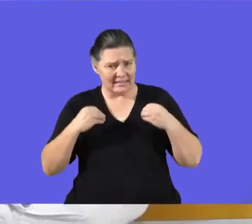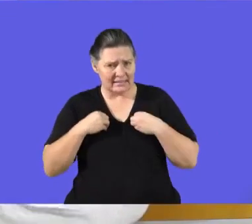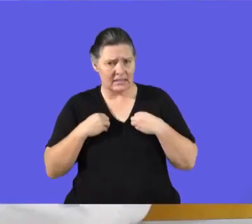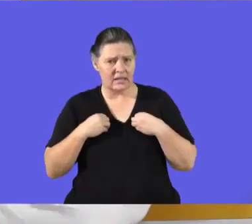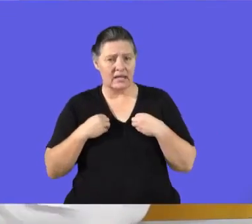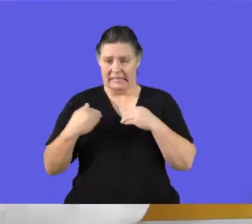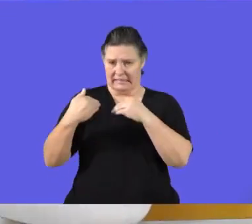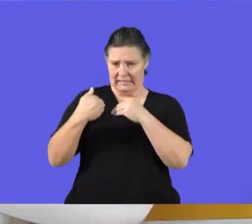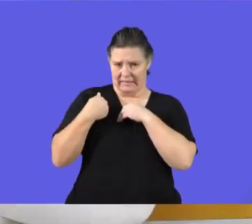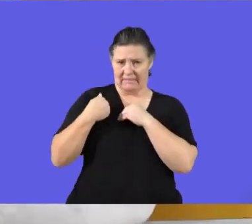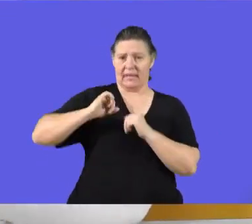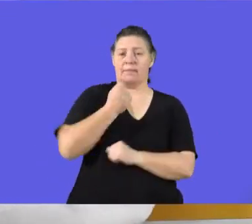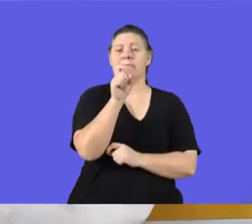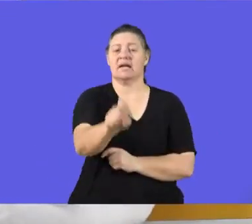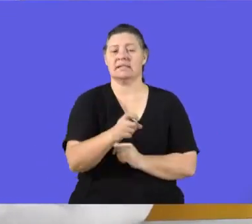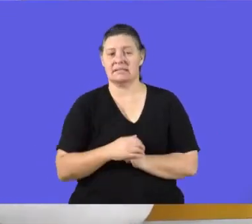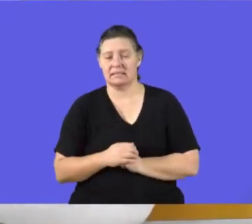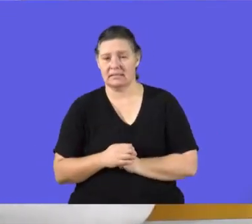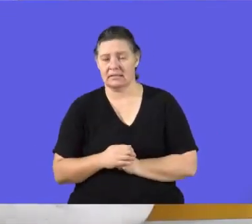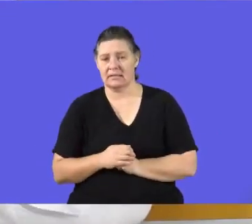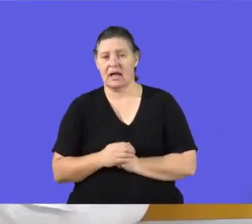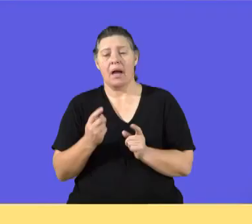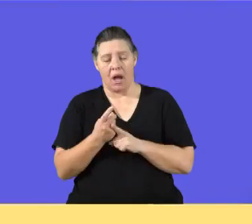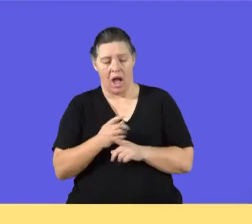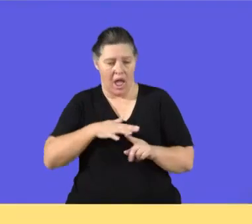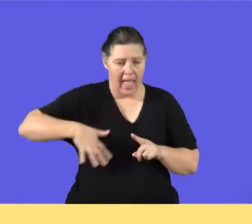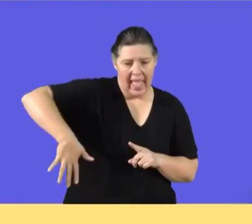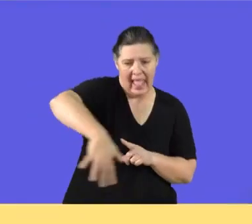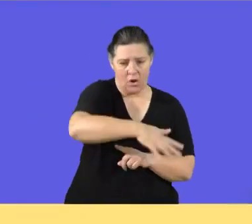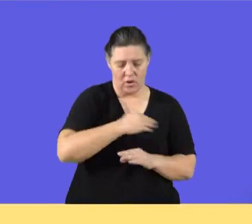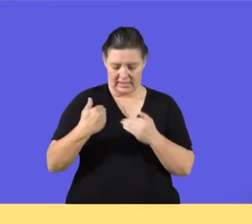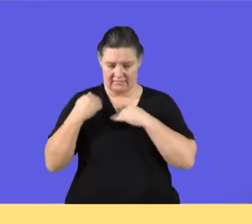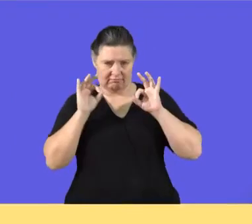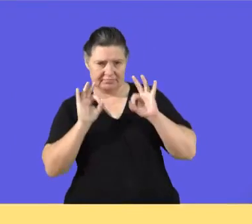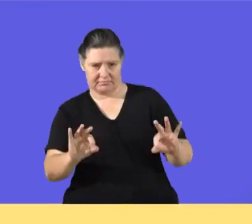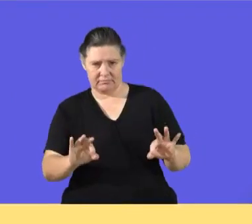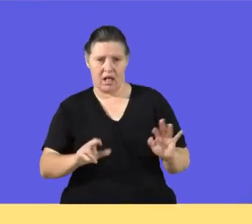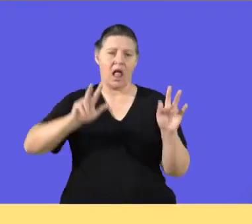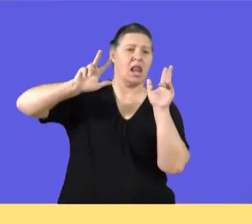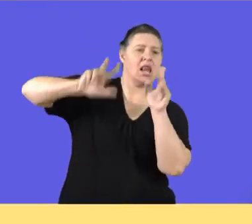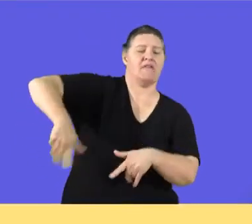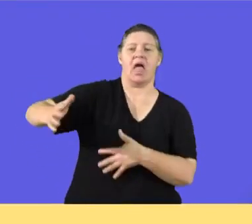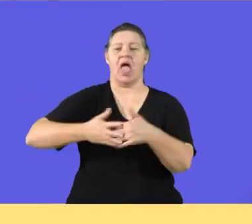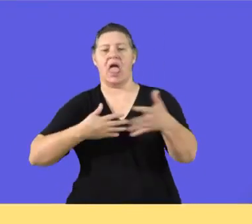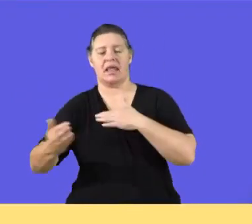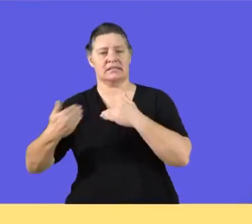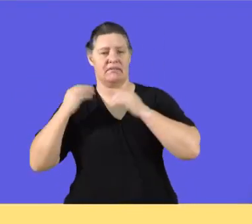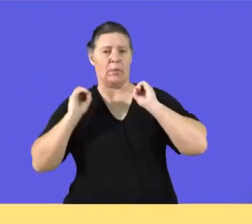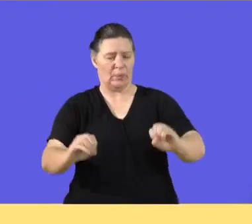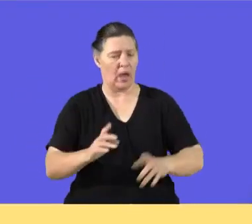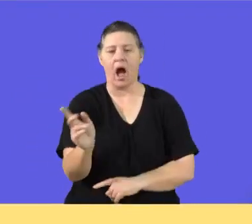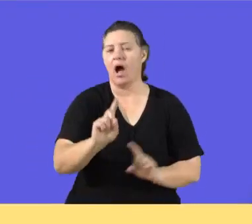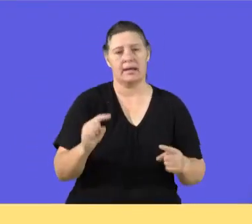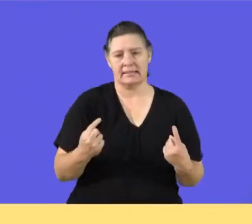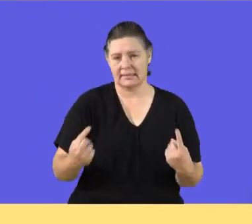assets? Assets must be kept safe, remember, in a secure place. We can't be leaving